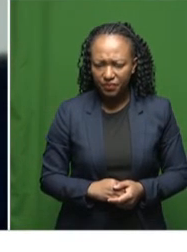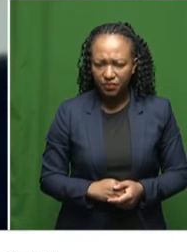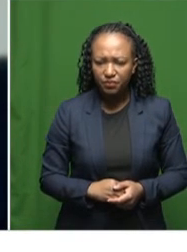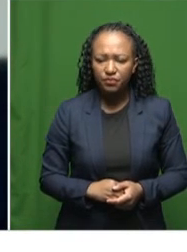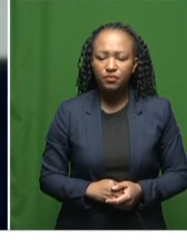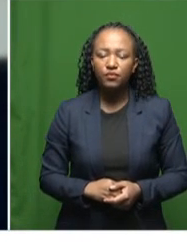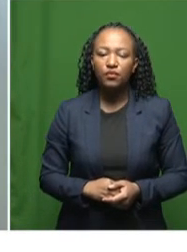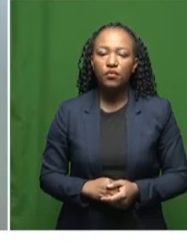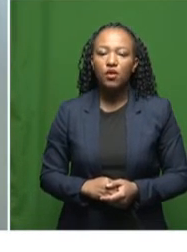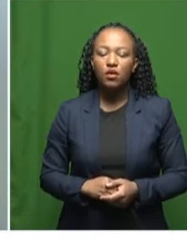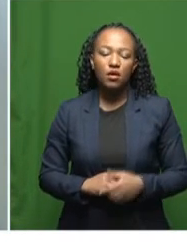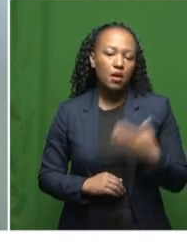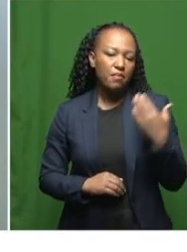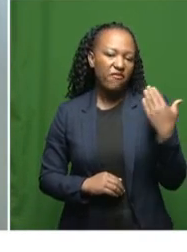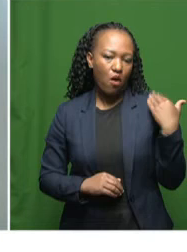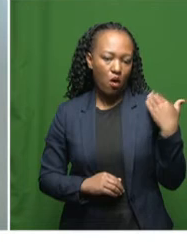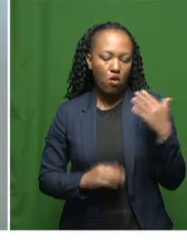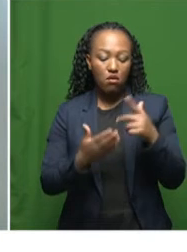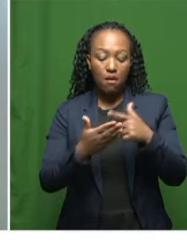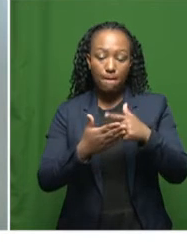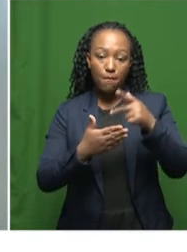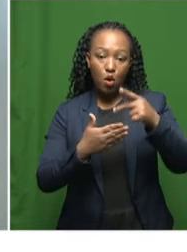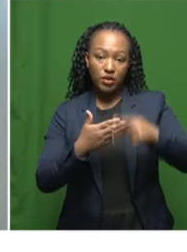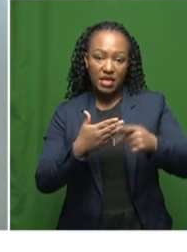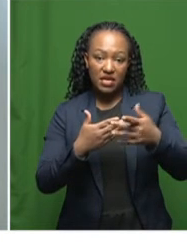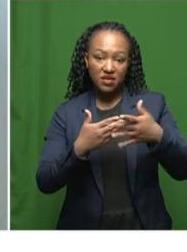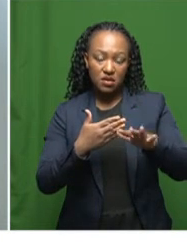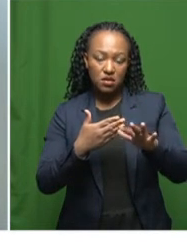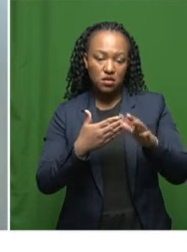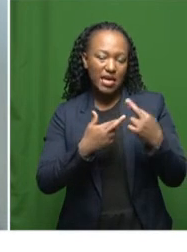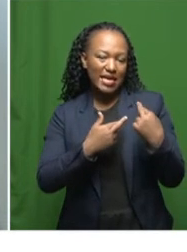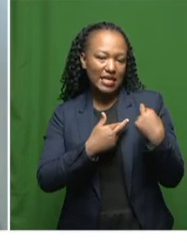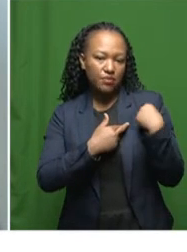Originally, the project was handled by